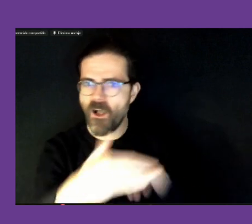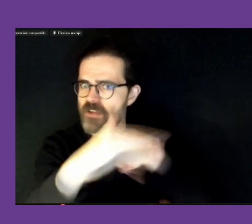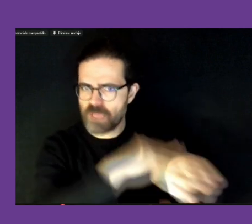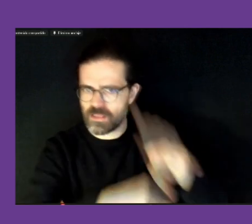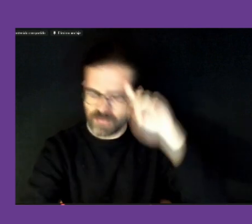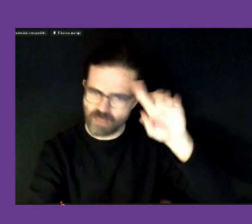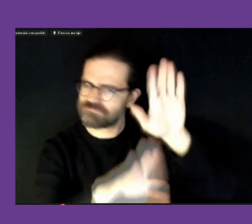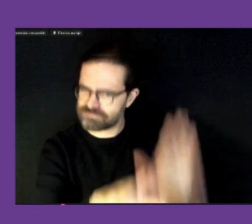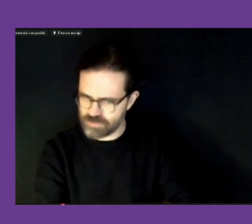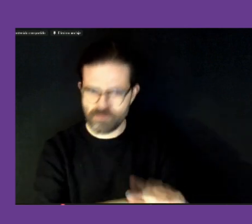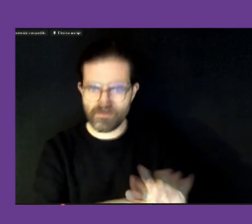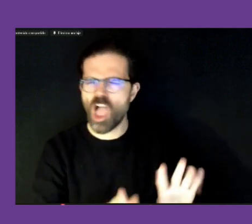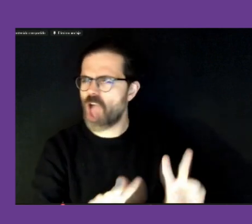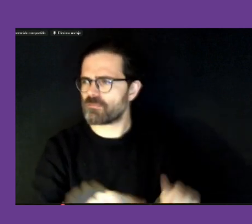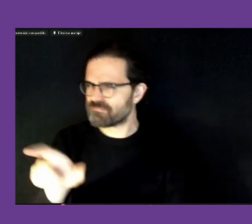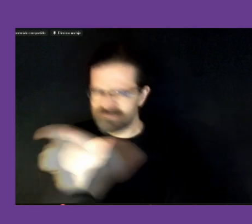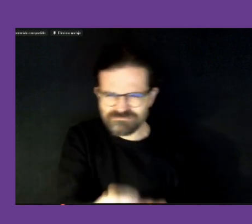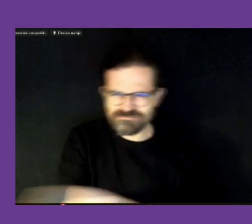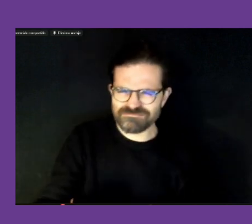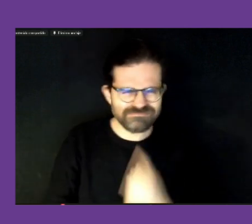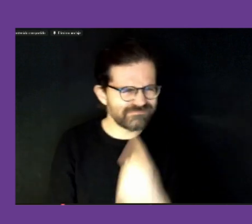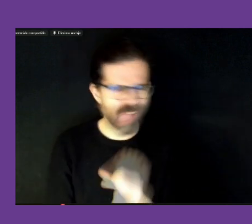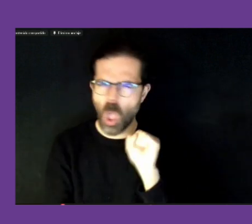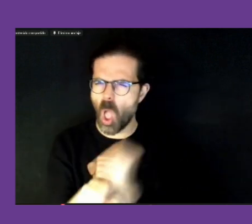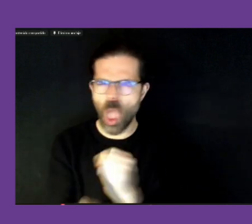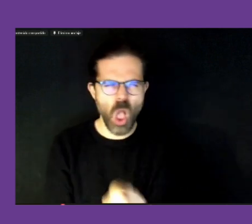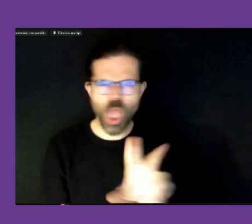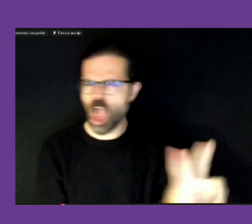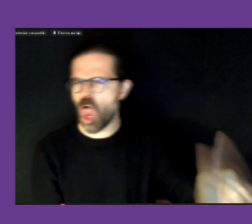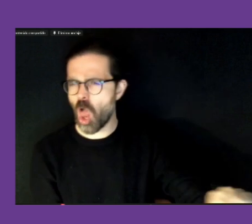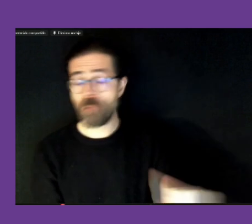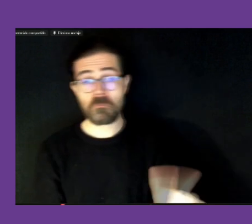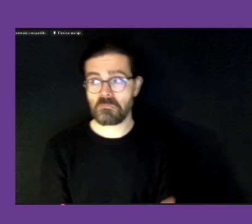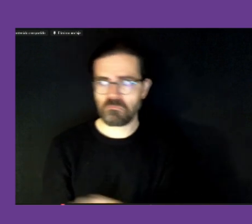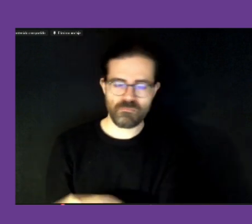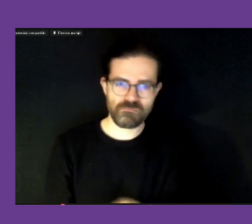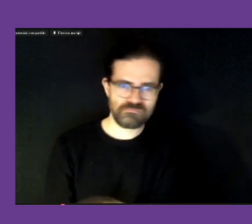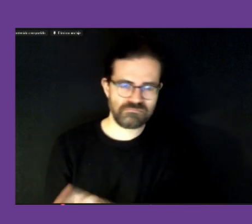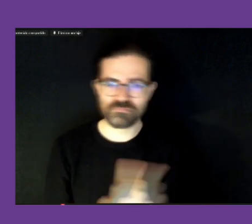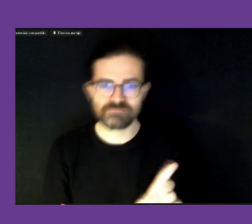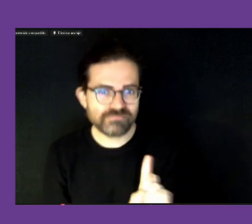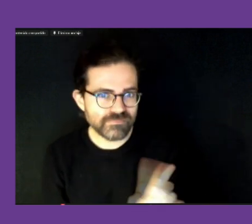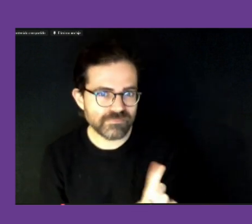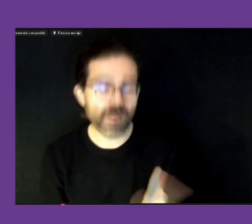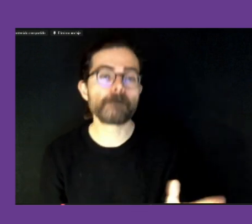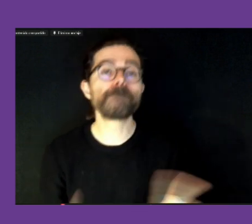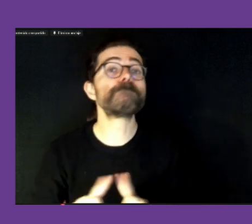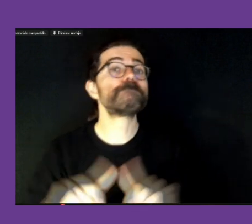it's really rare to hear somebody saying that they are against accessibility for persons with disabilities.